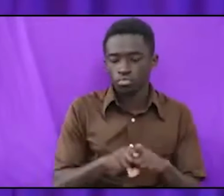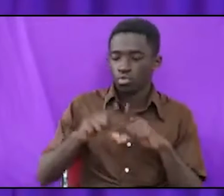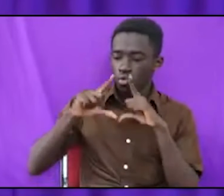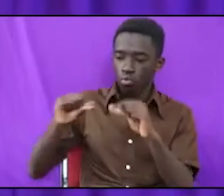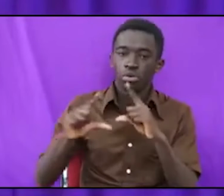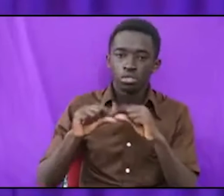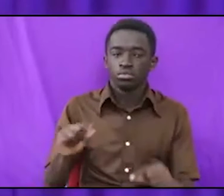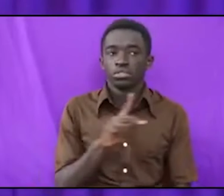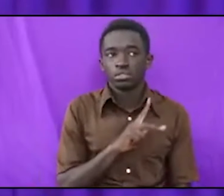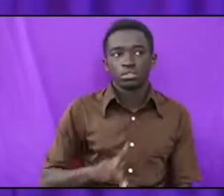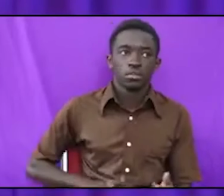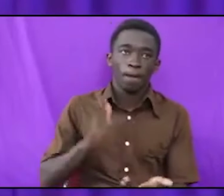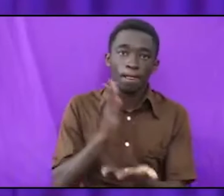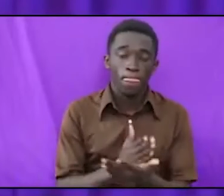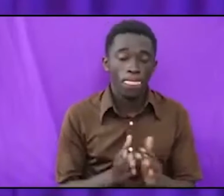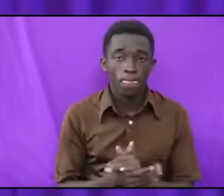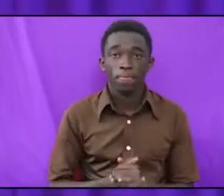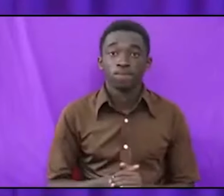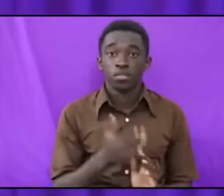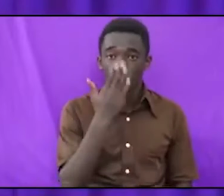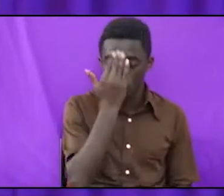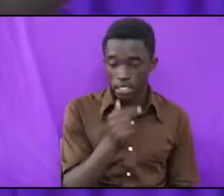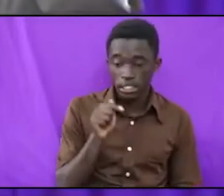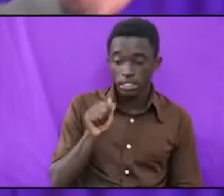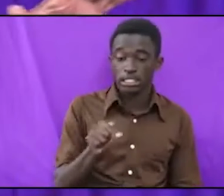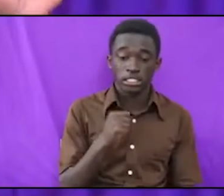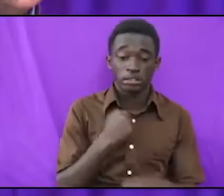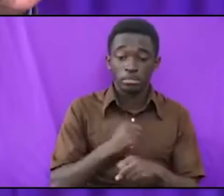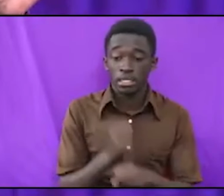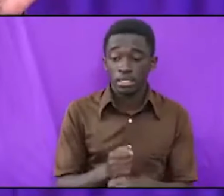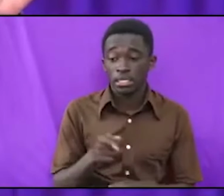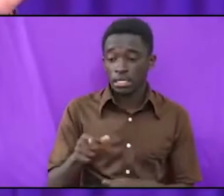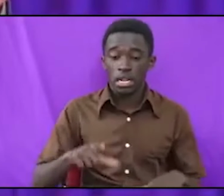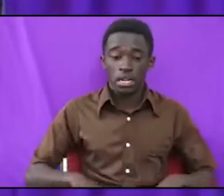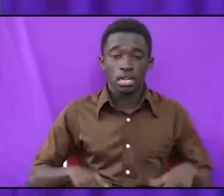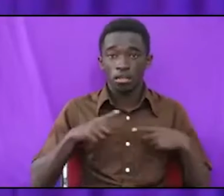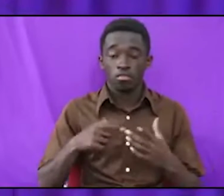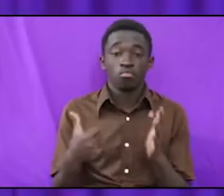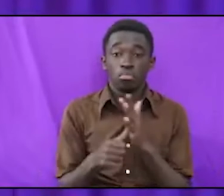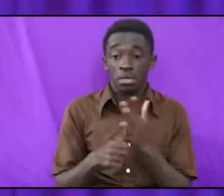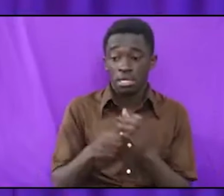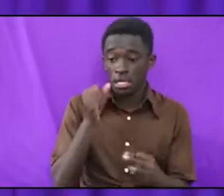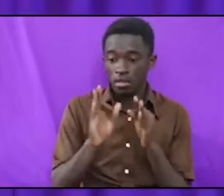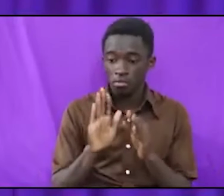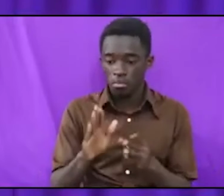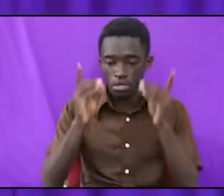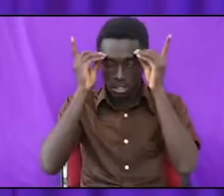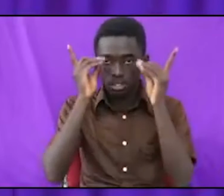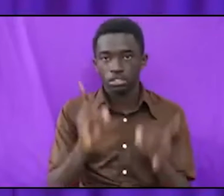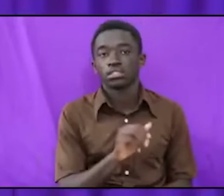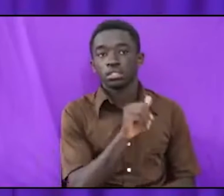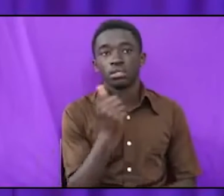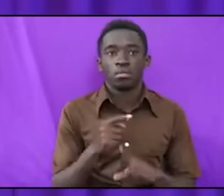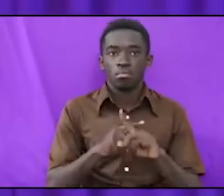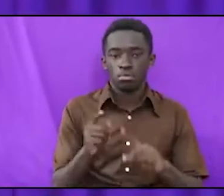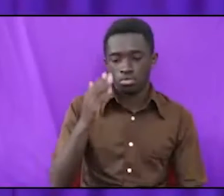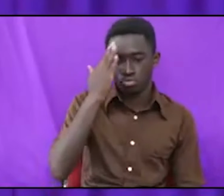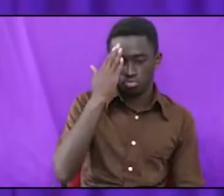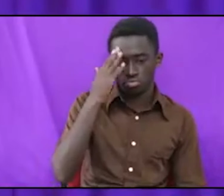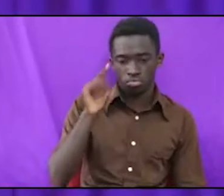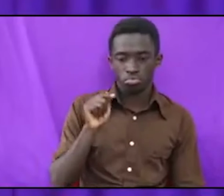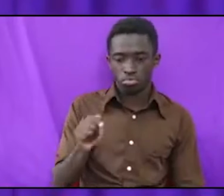It would cost his life if the king decided otherwise, but he knew that he had to be